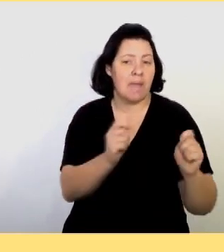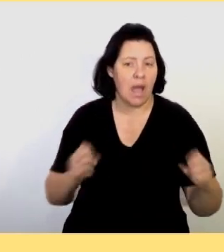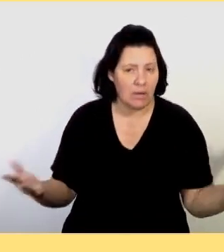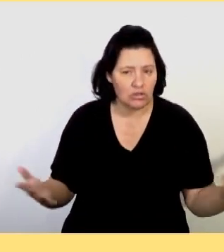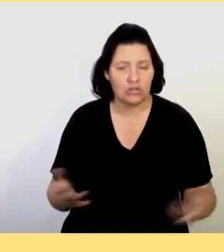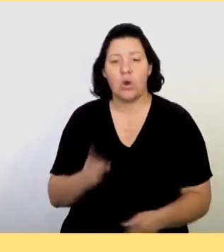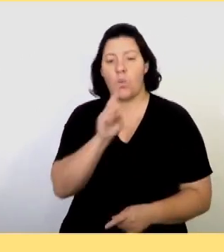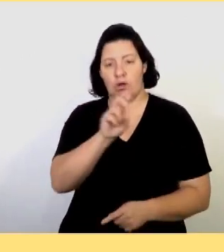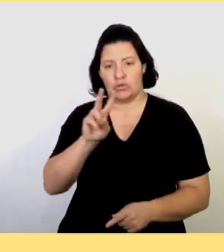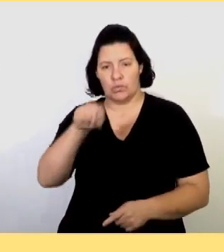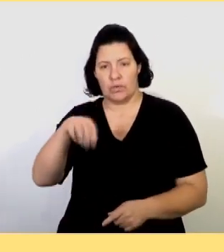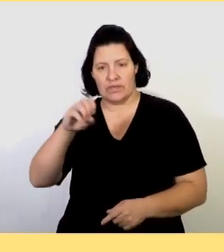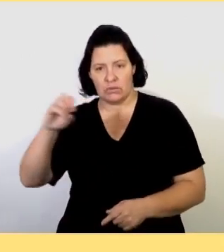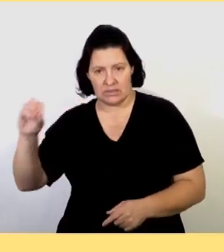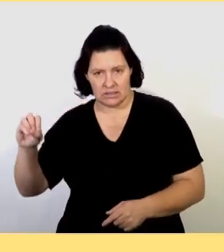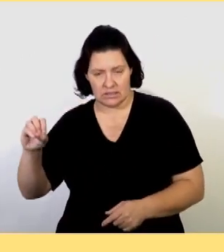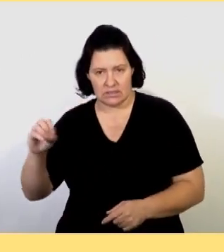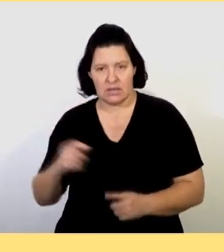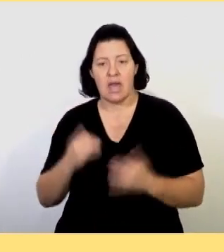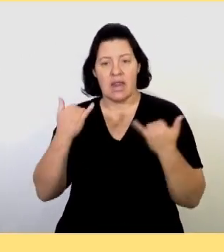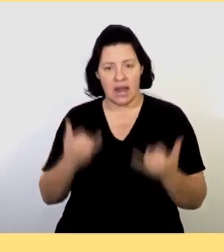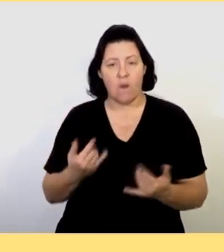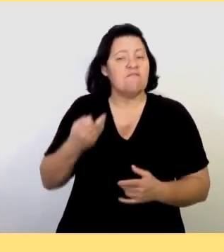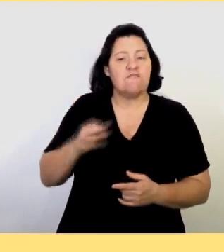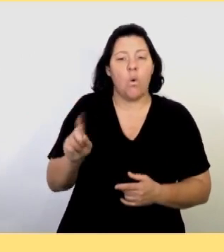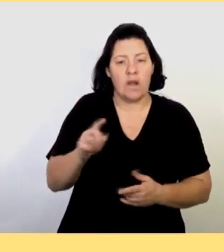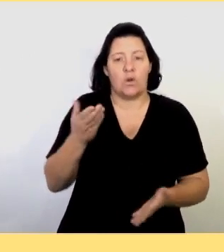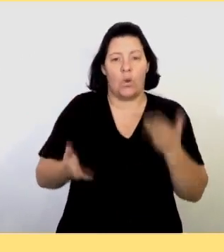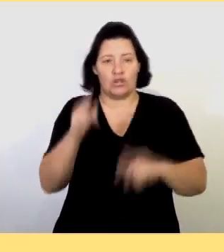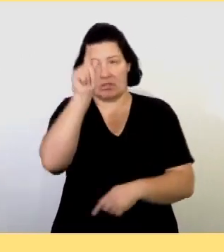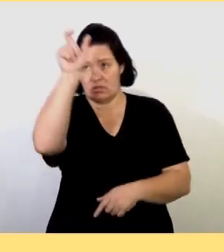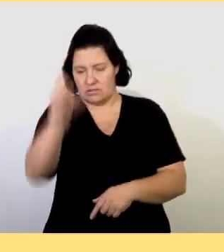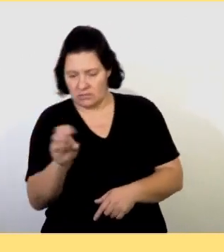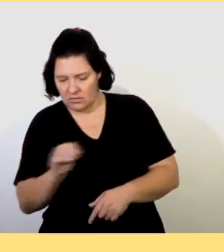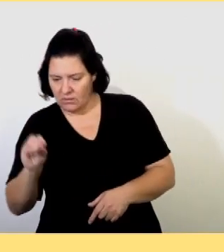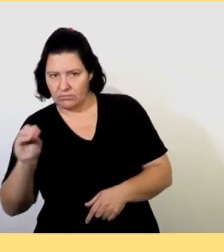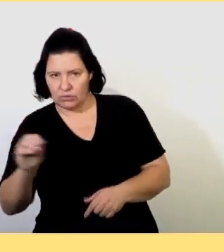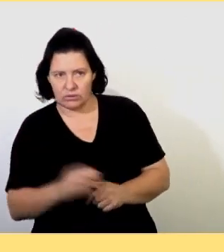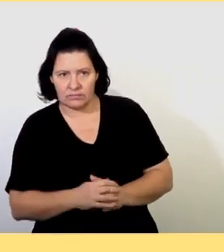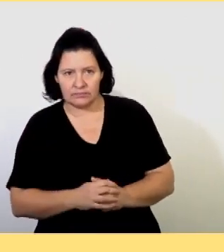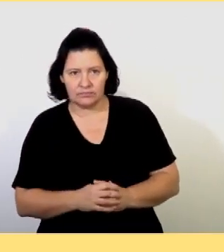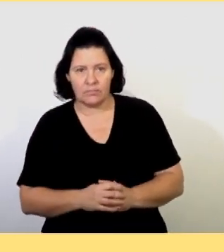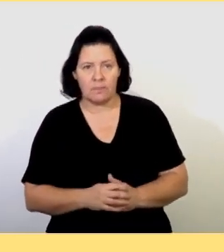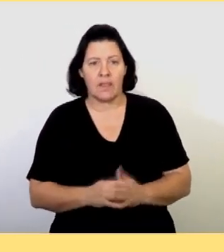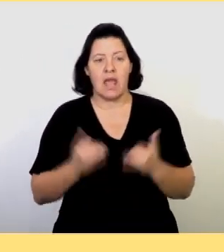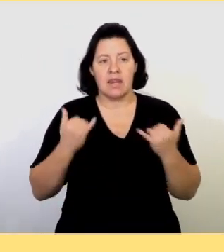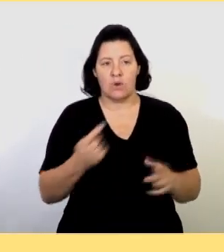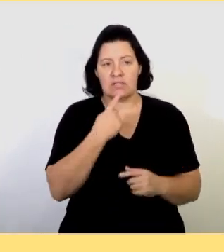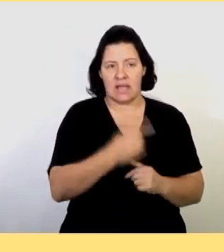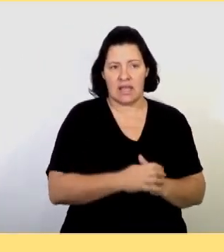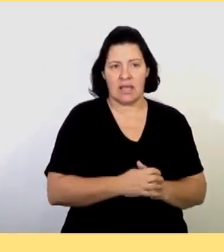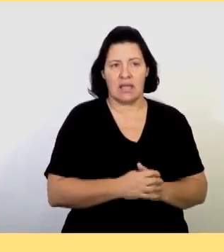I pay? 12,000. And then that 12,000 is for wages. Let's go to the 12th one. It